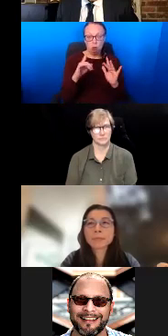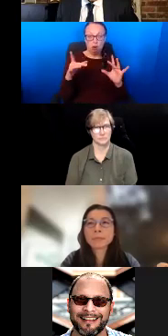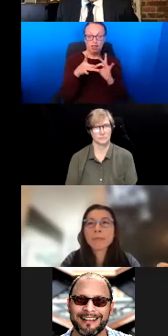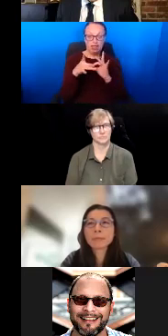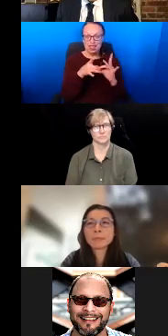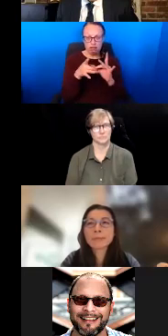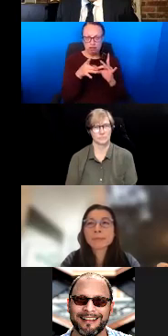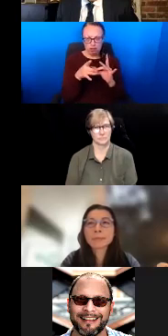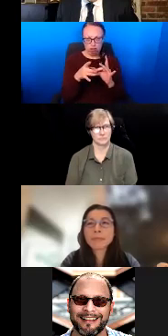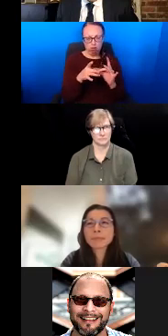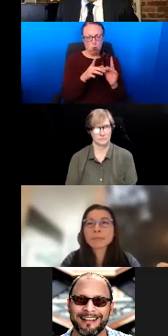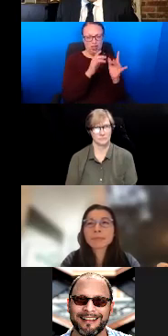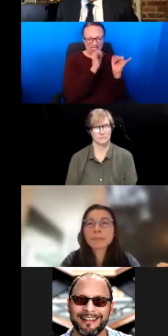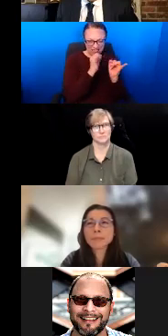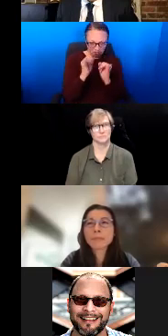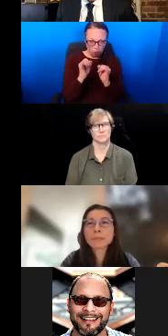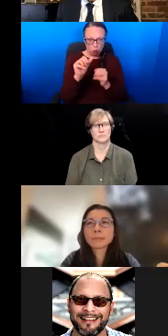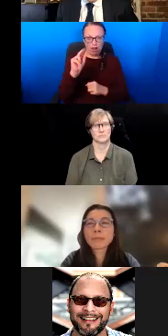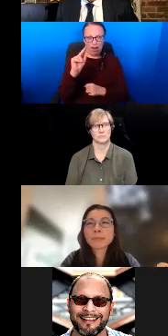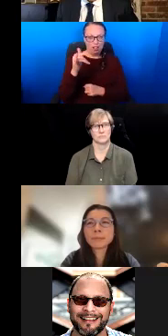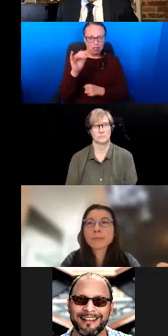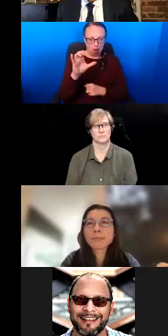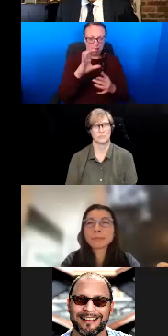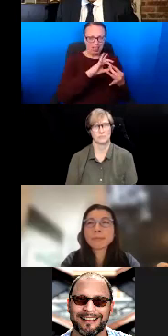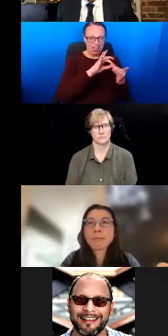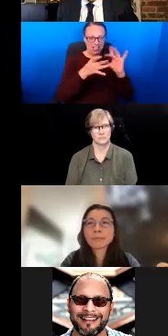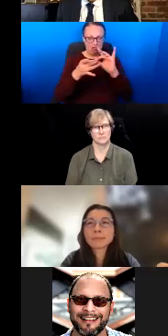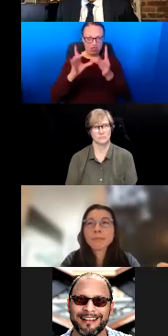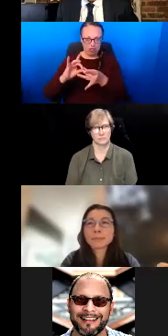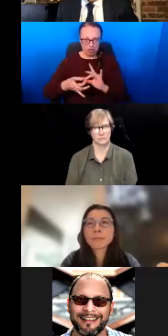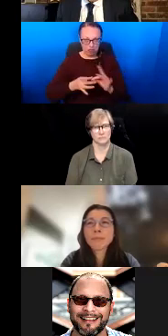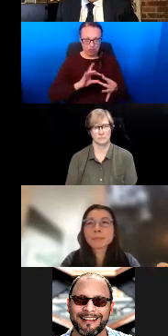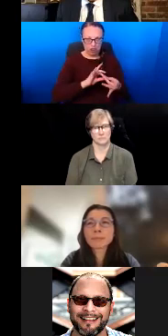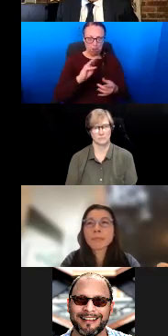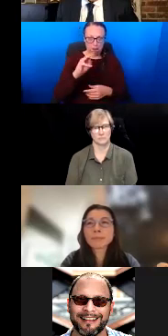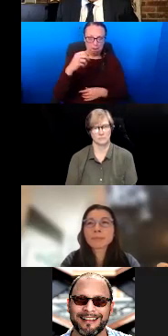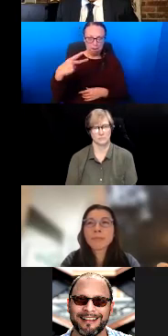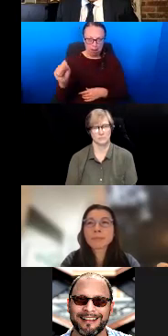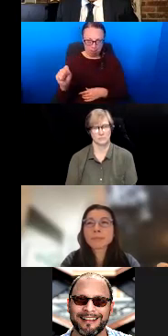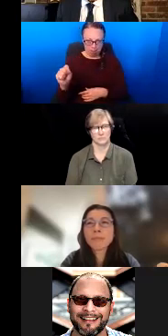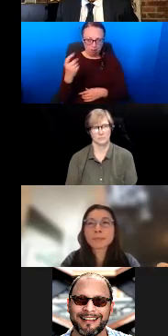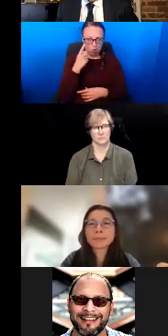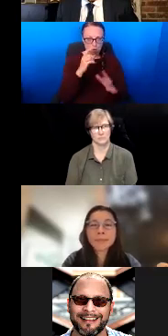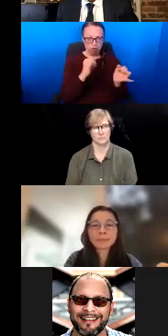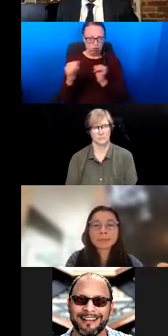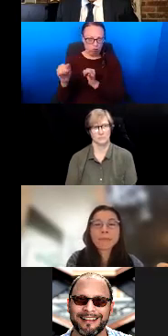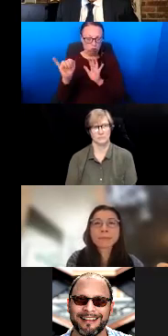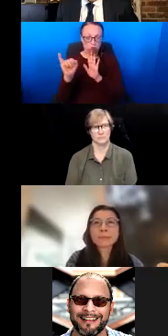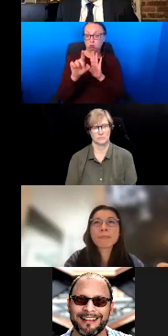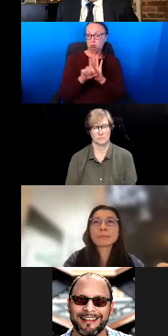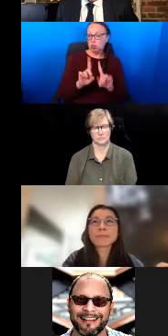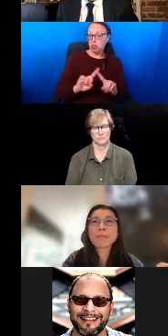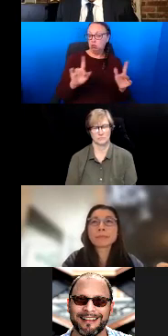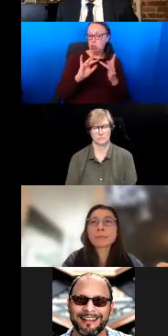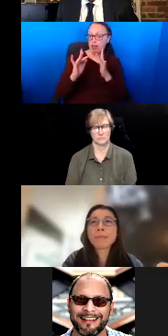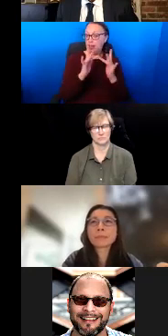we're looking at individual anatomic connectivity maps of individuals, and we identify different network